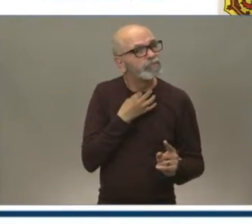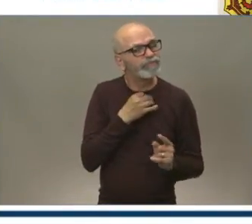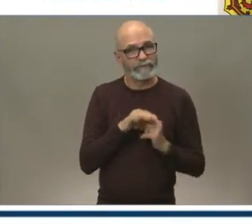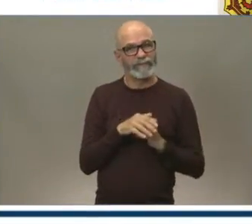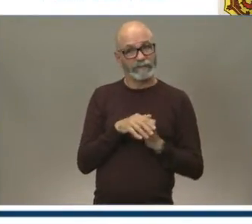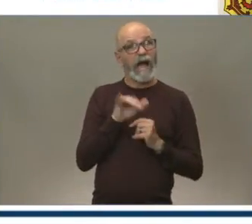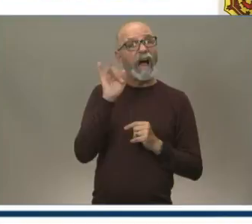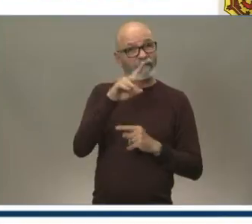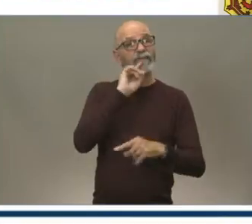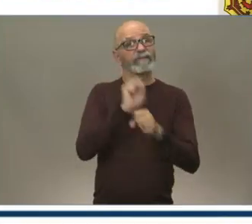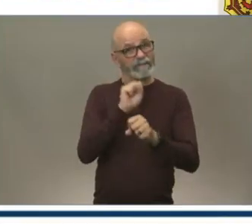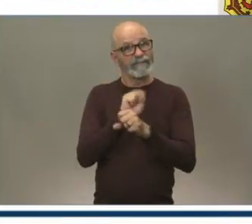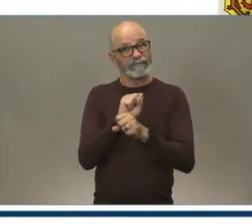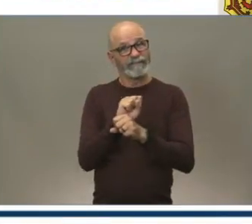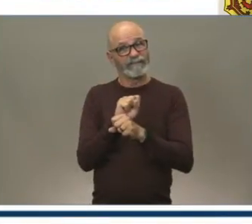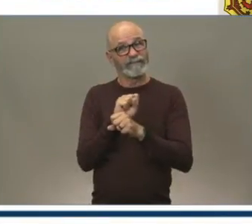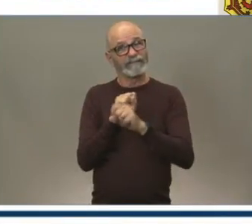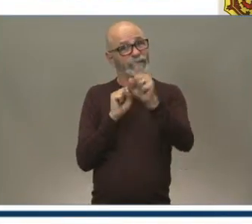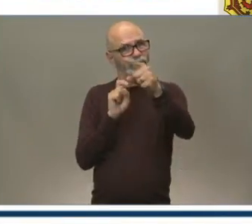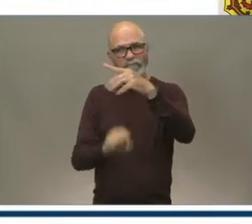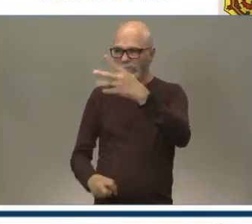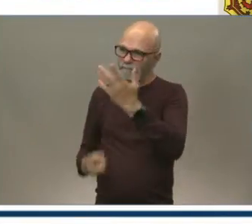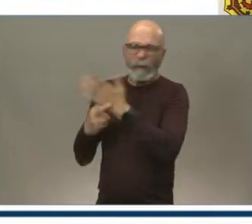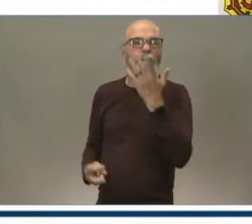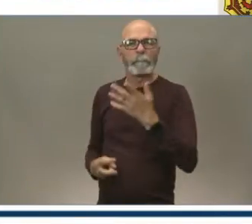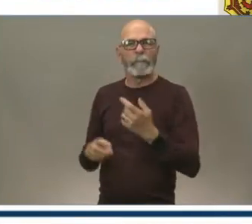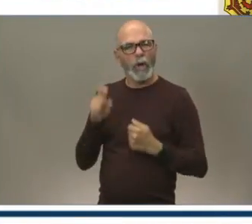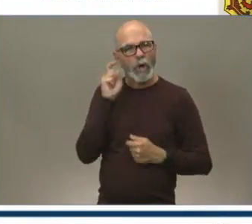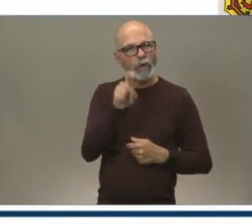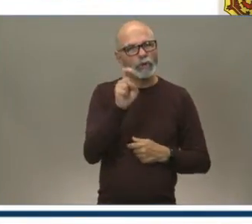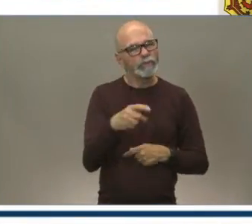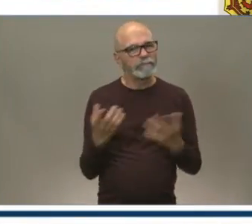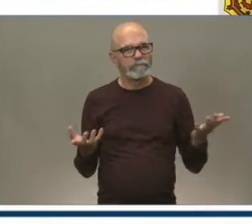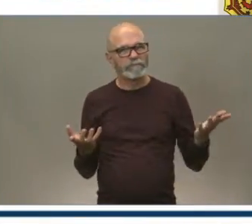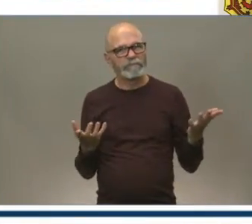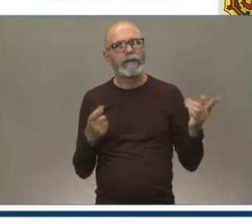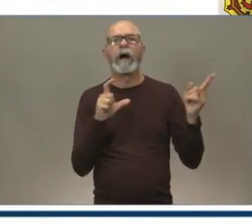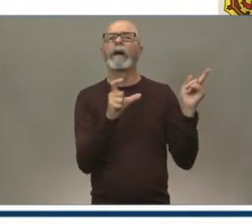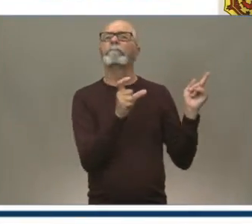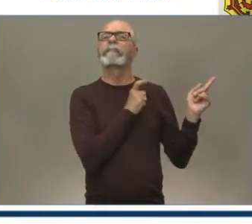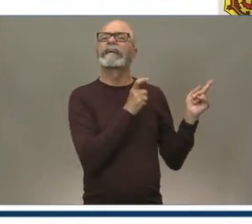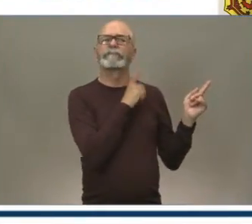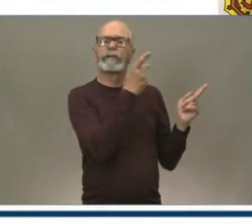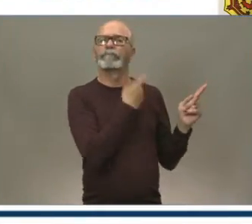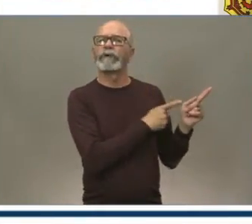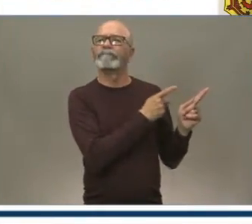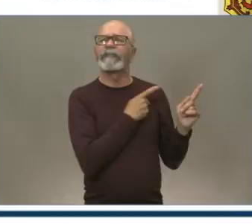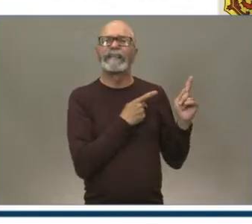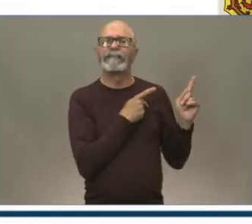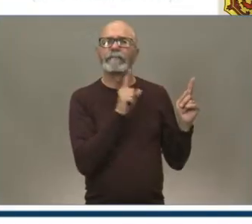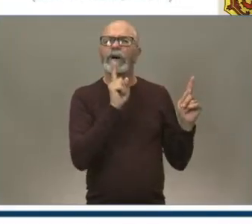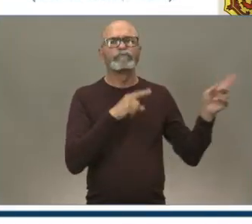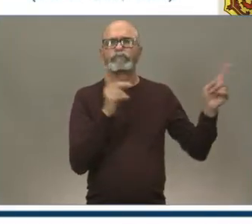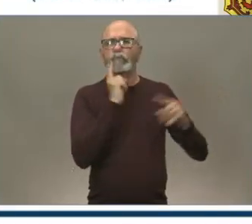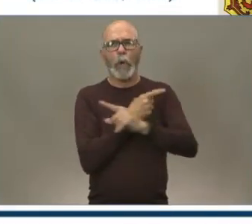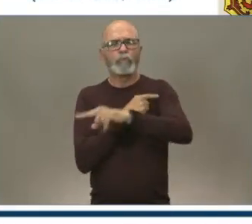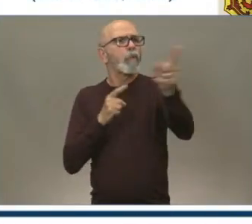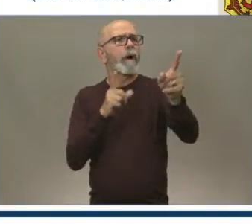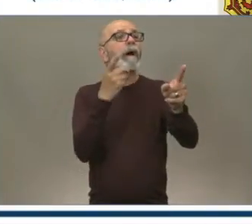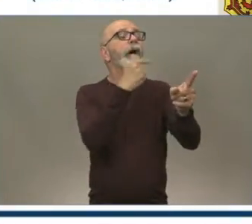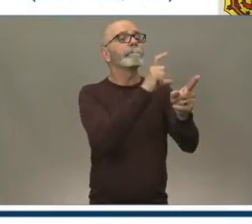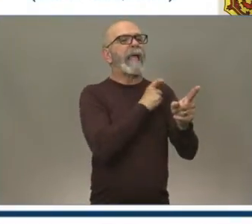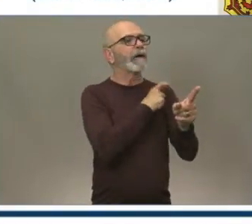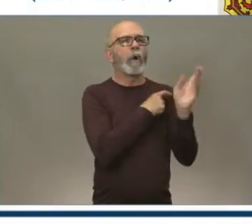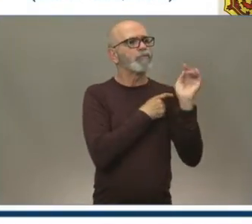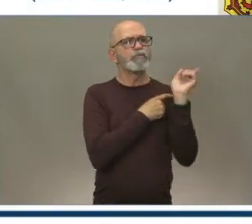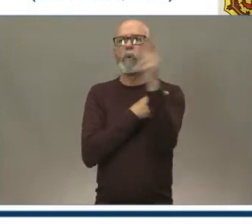know, we did ask police this yesterday. We asked the province this yesterday, and sort of the province told us to go to police, and the police told us to get more information for the province.